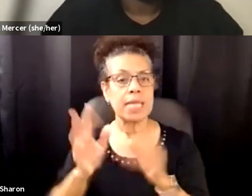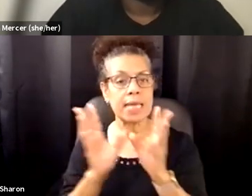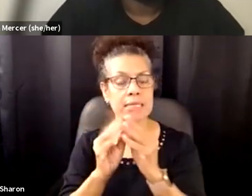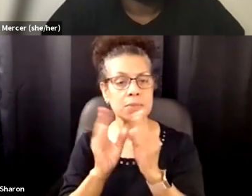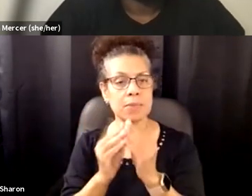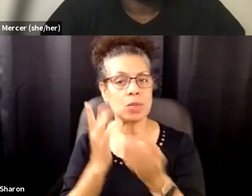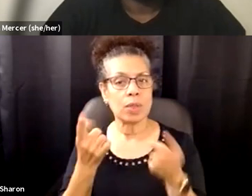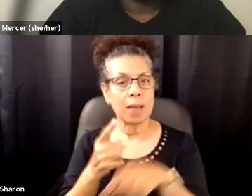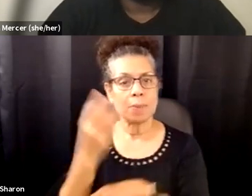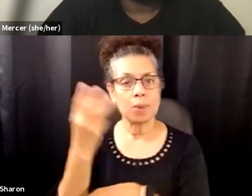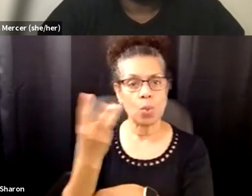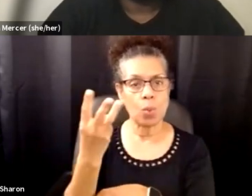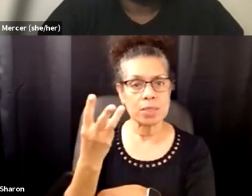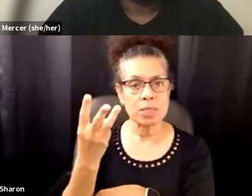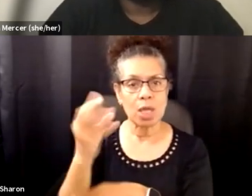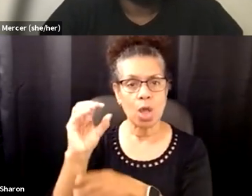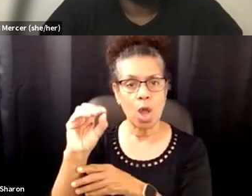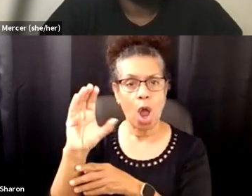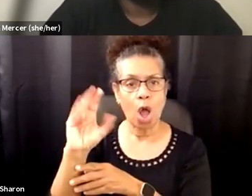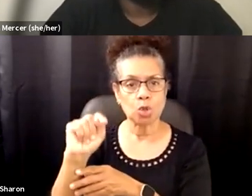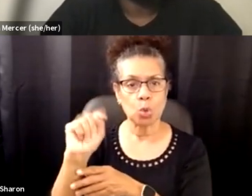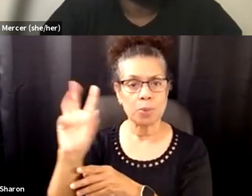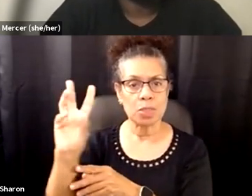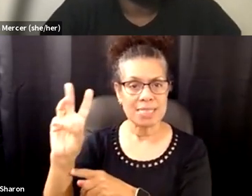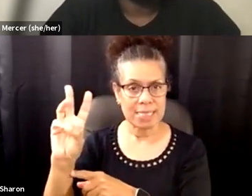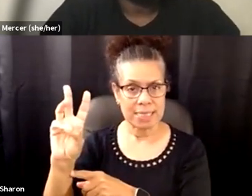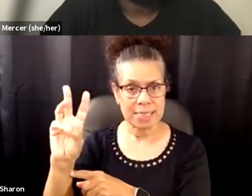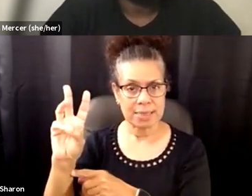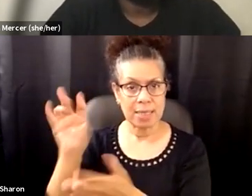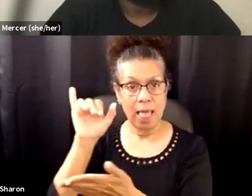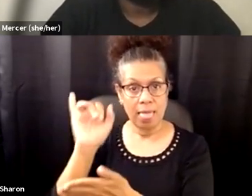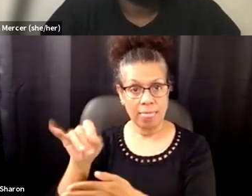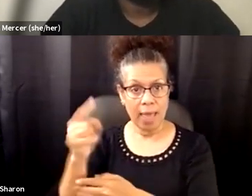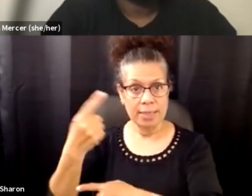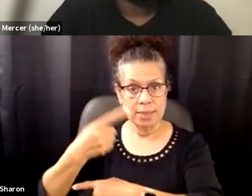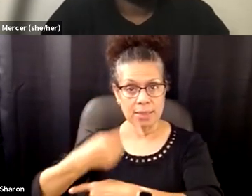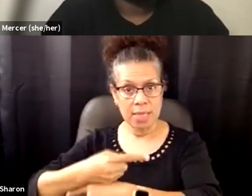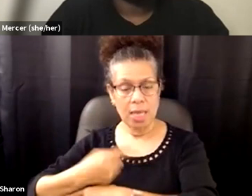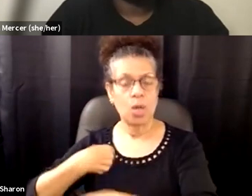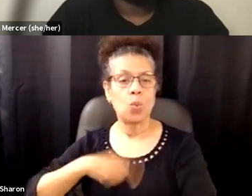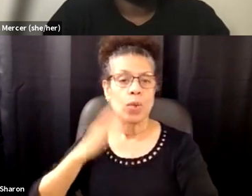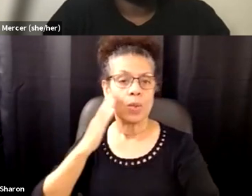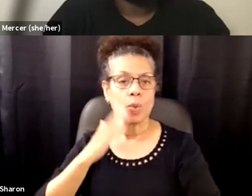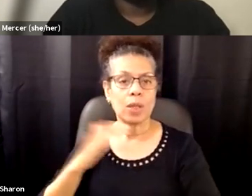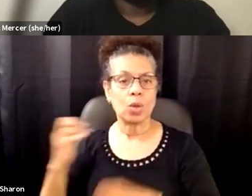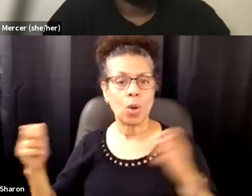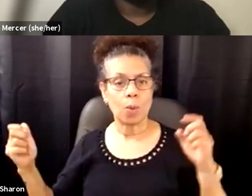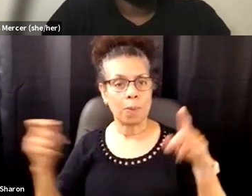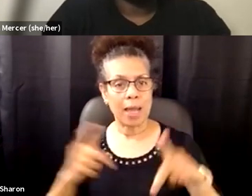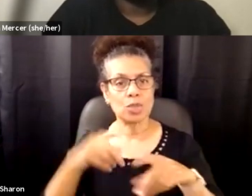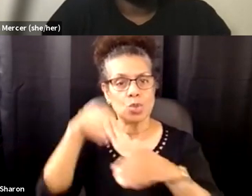place on wednesday auctions october 6. on that date we are planning for a return to an